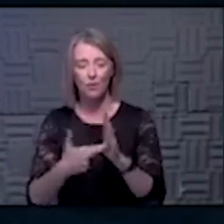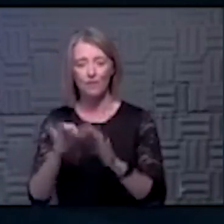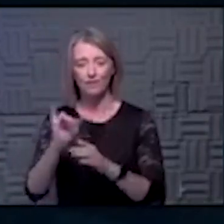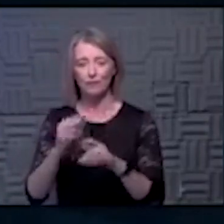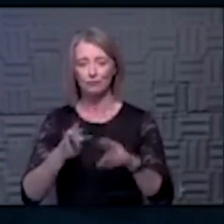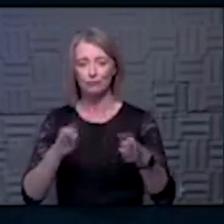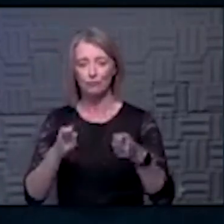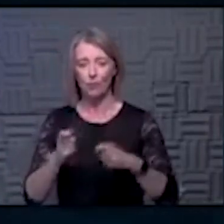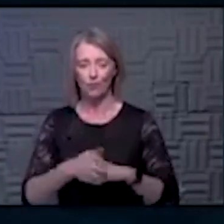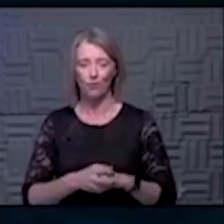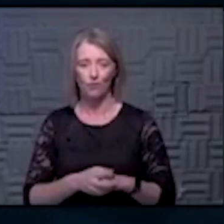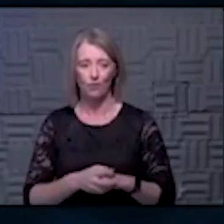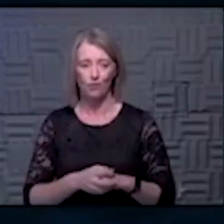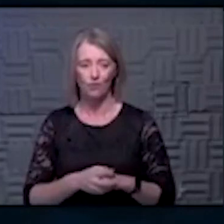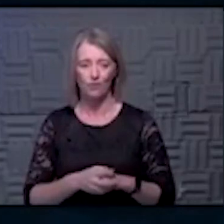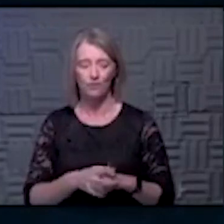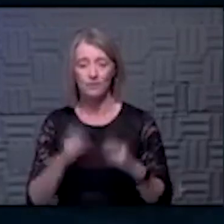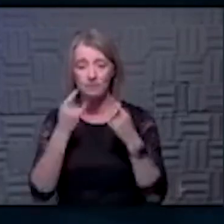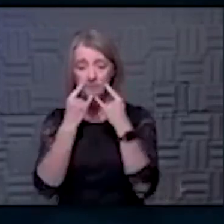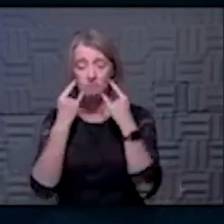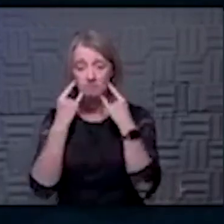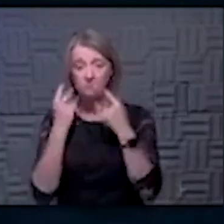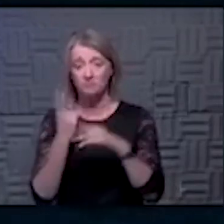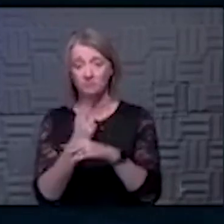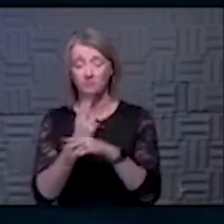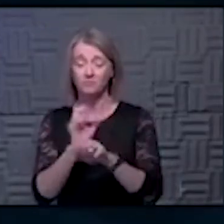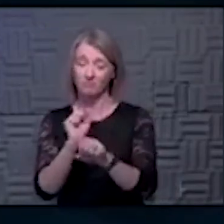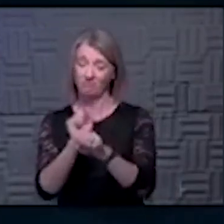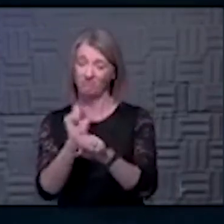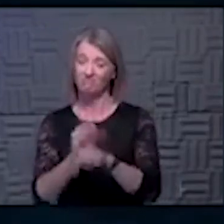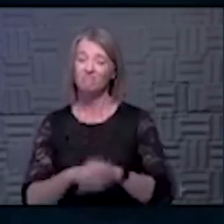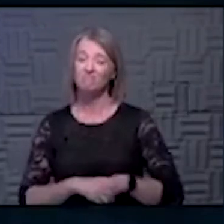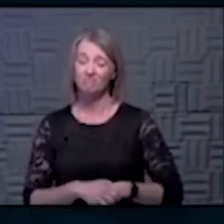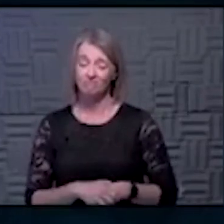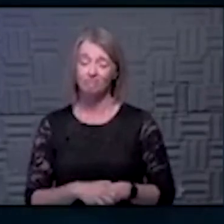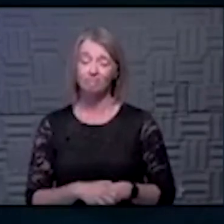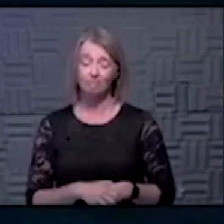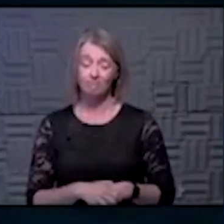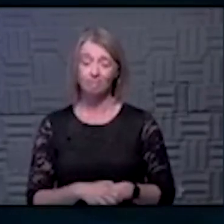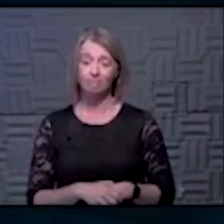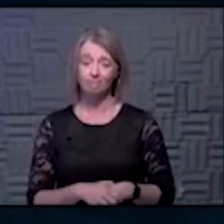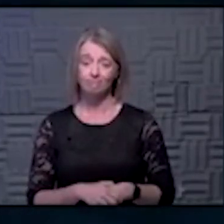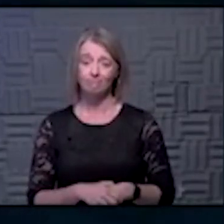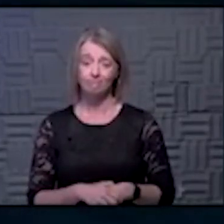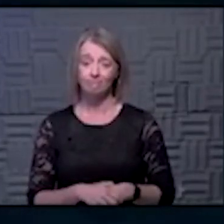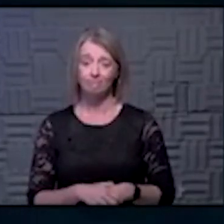control. And putting a mask on works.